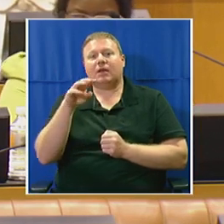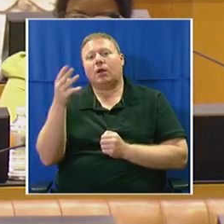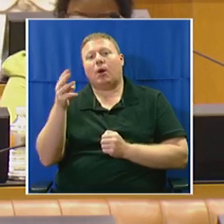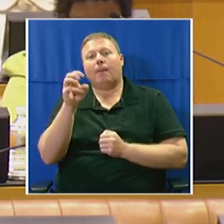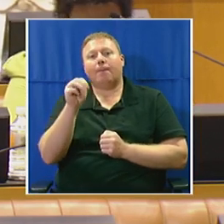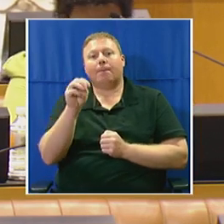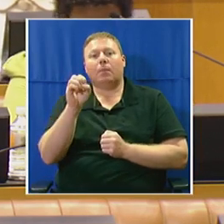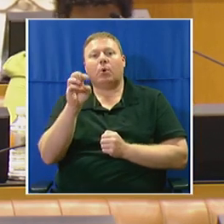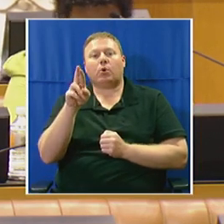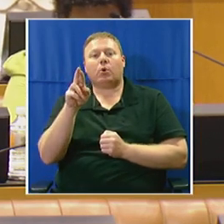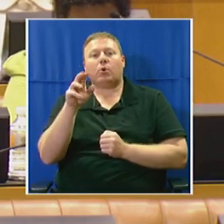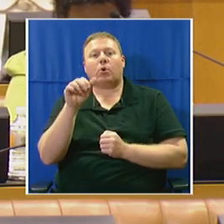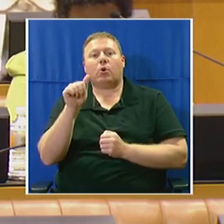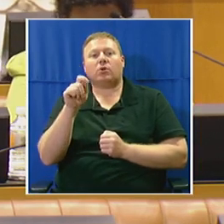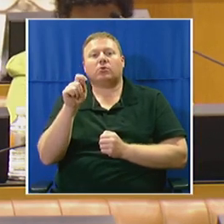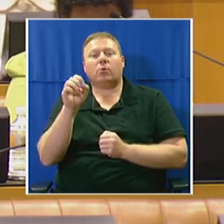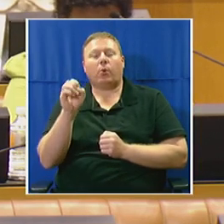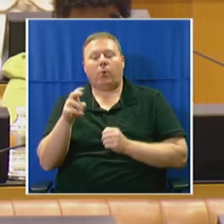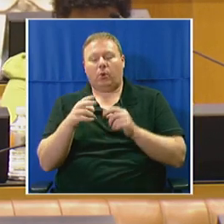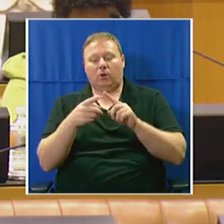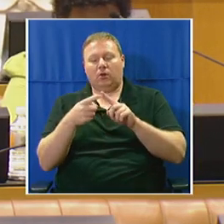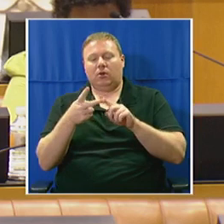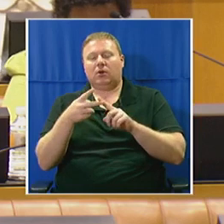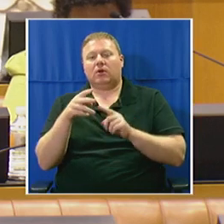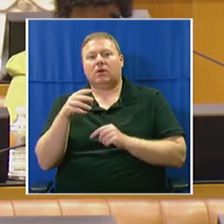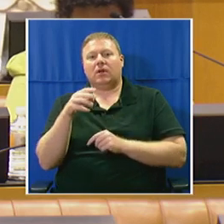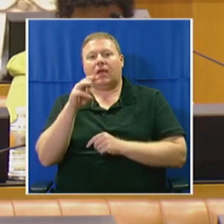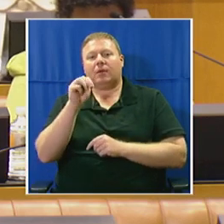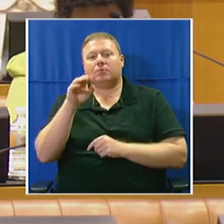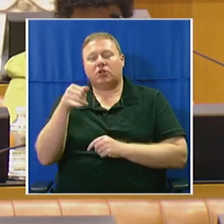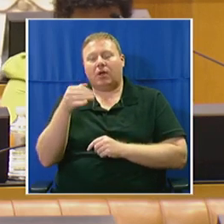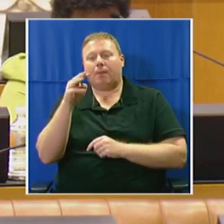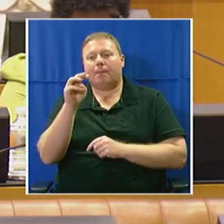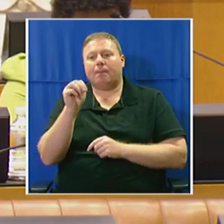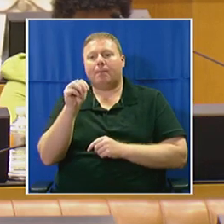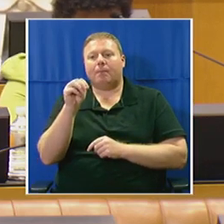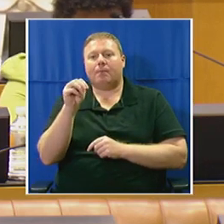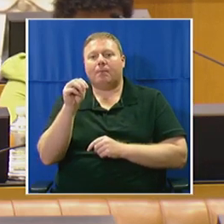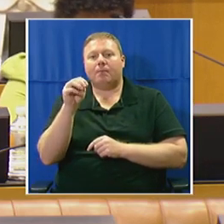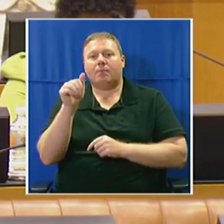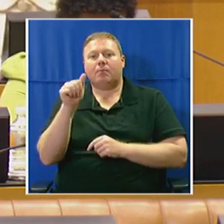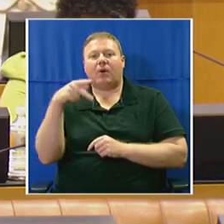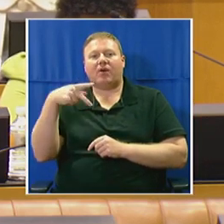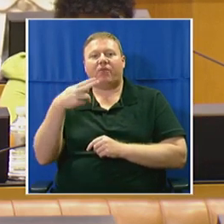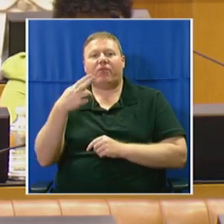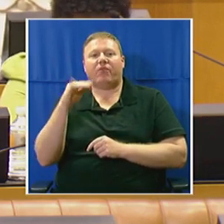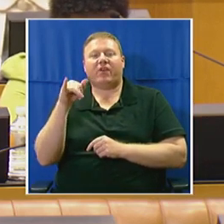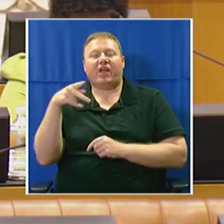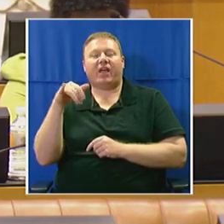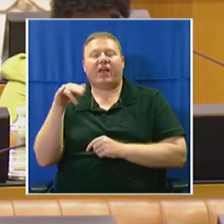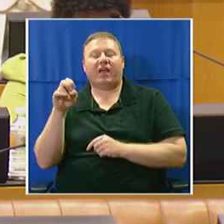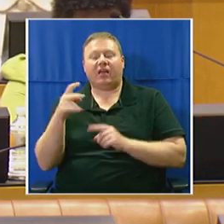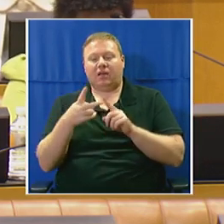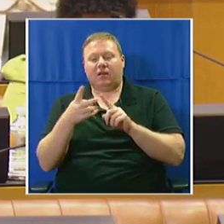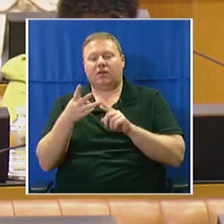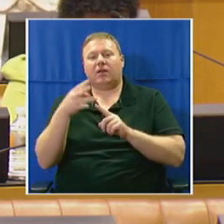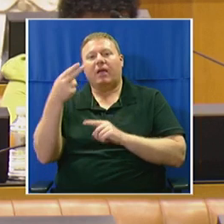honorable JM muuk honorable ik murong honorable H